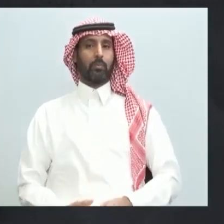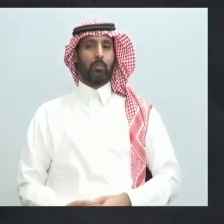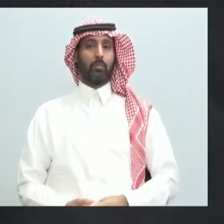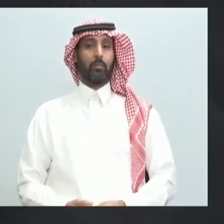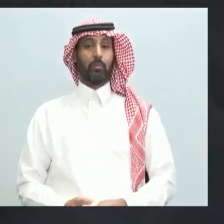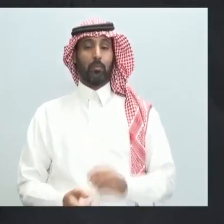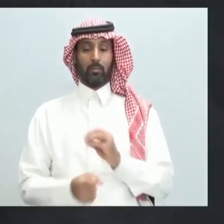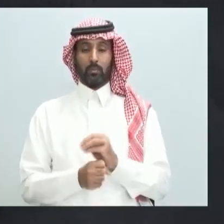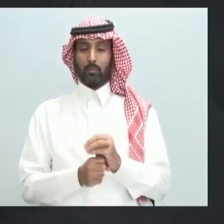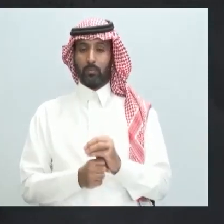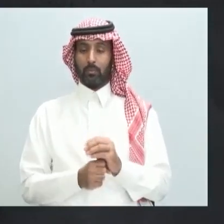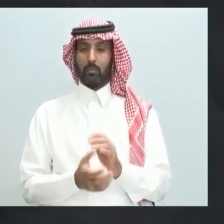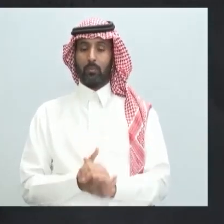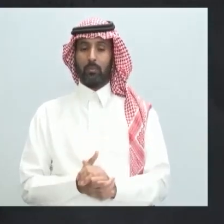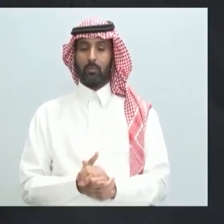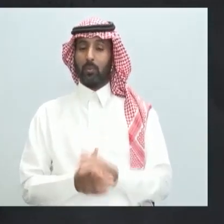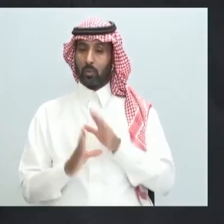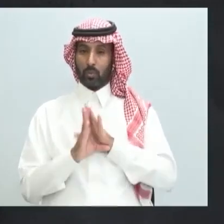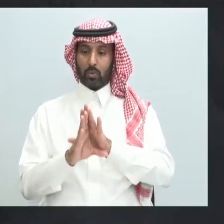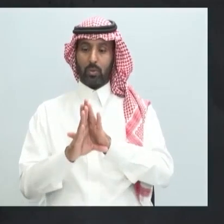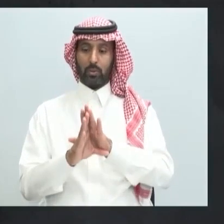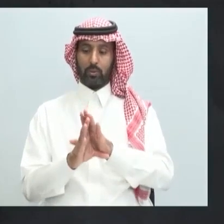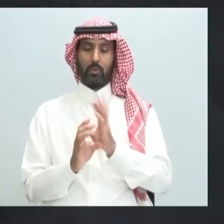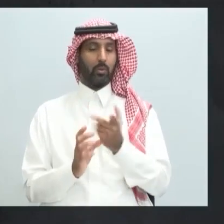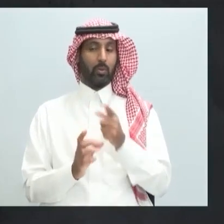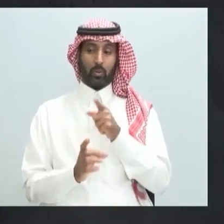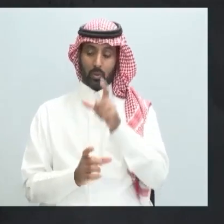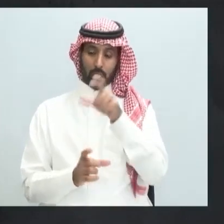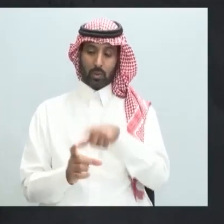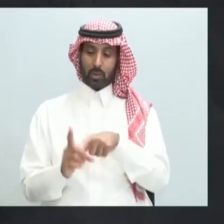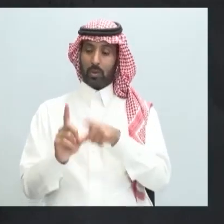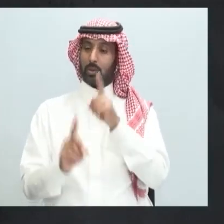When you give someone your support, your consonant support.